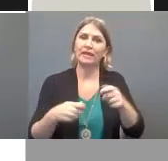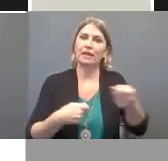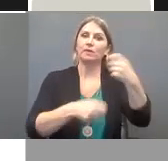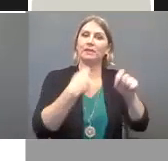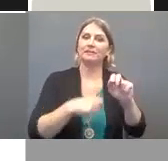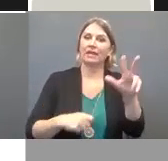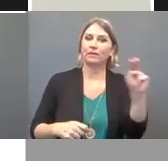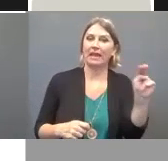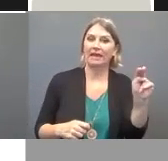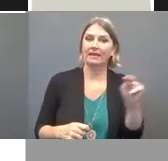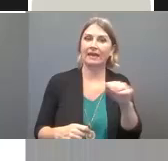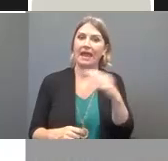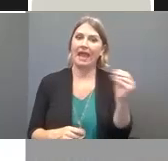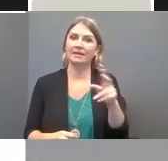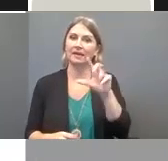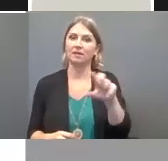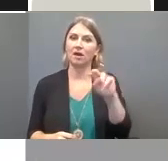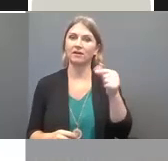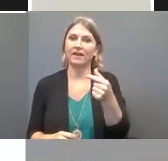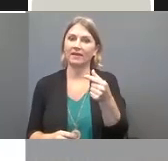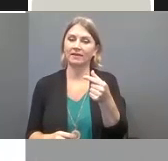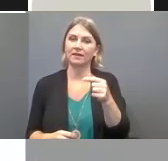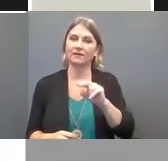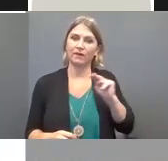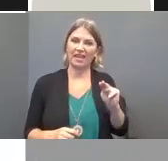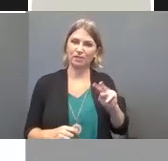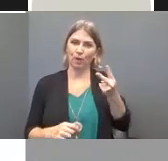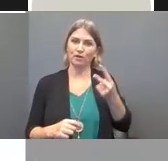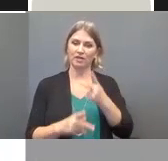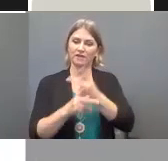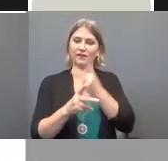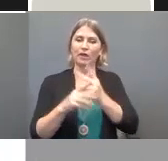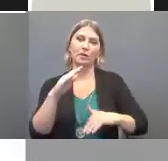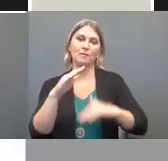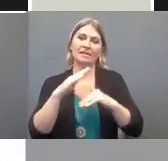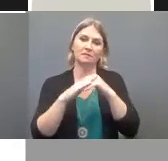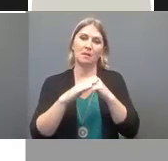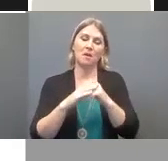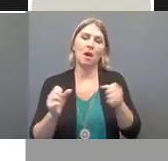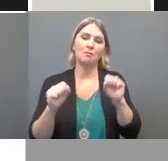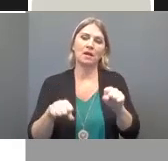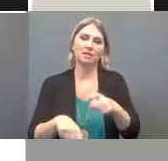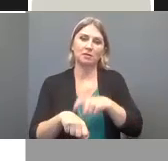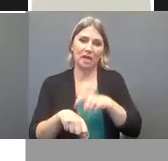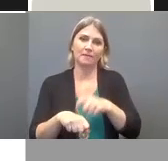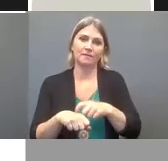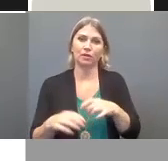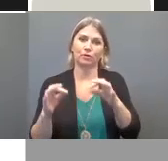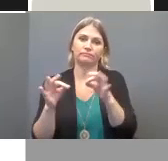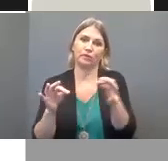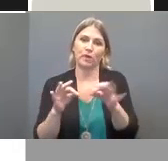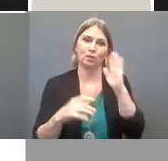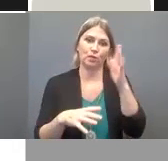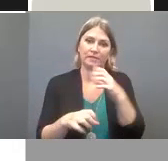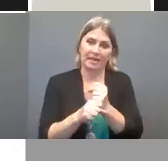n into n squared just to figure out the maximum possible time that our equation might take given